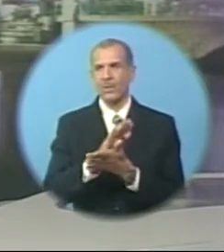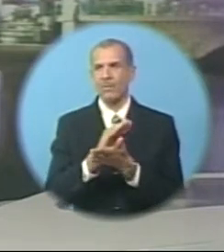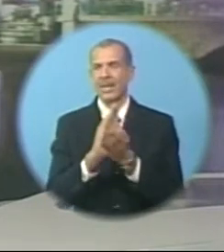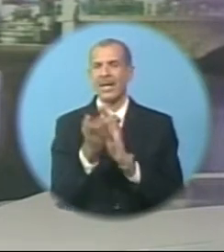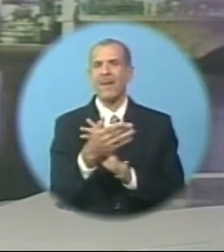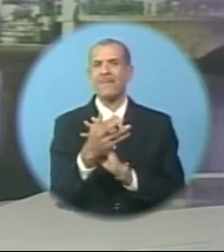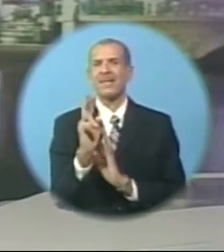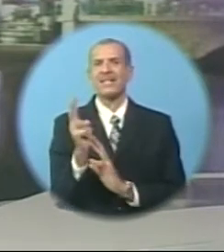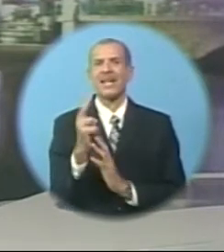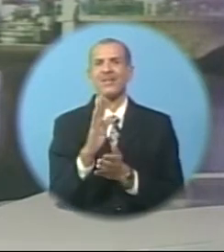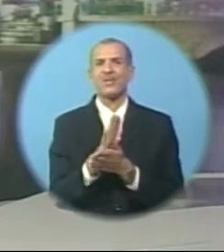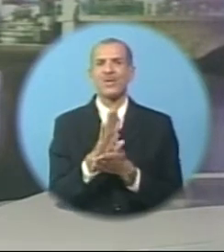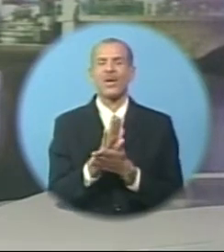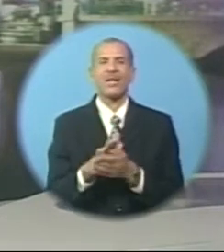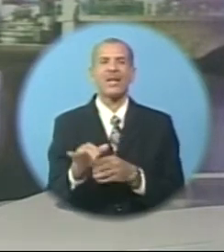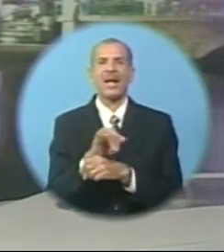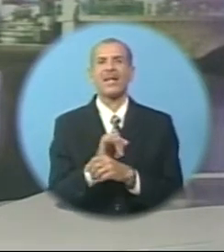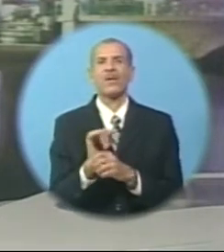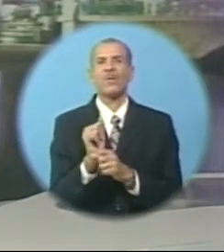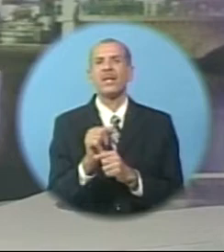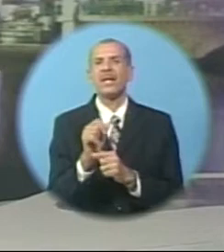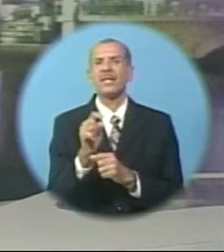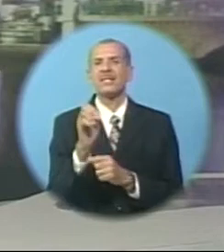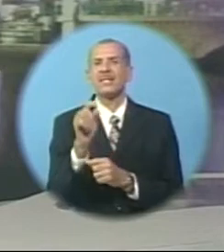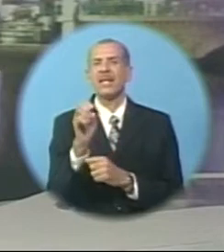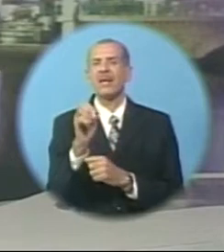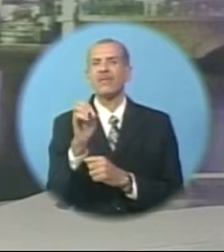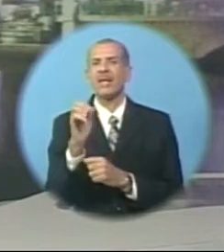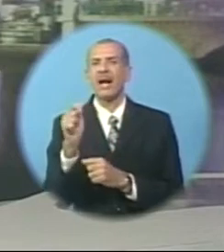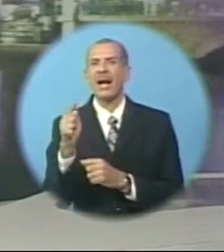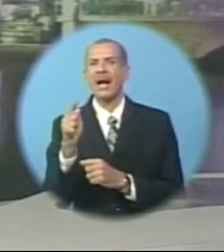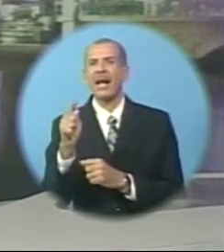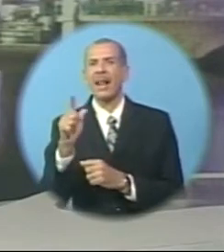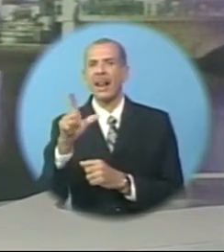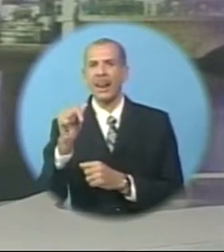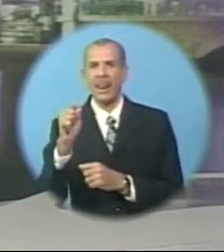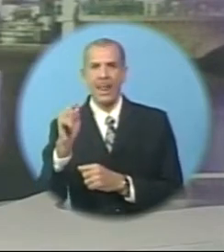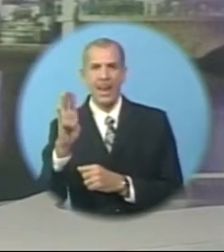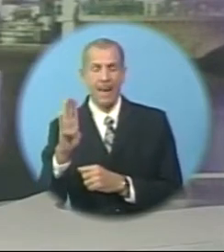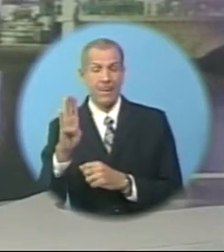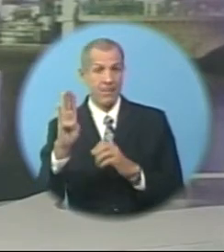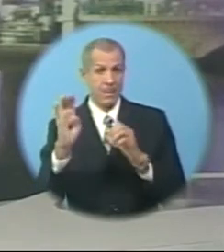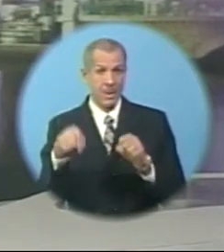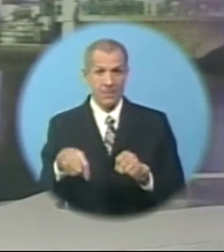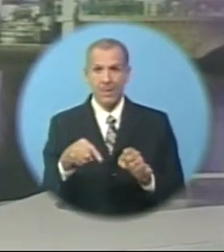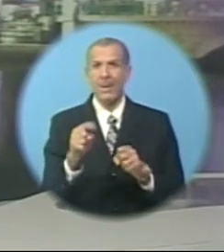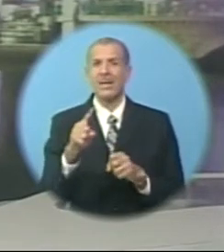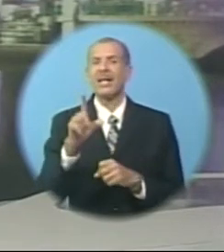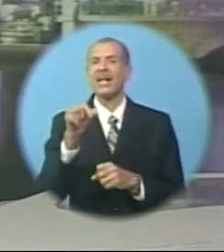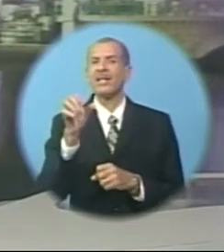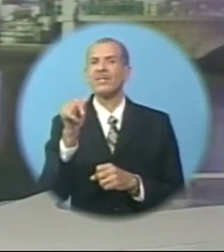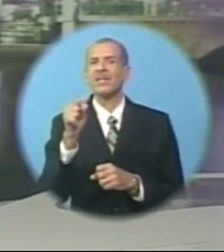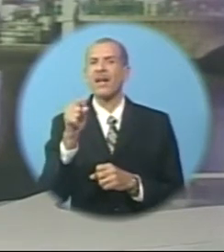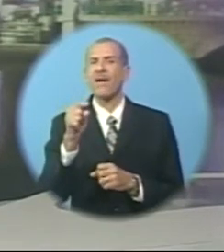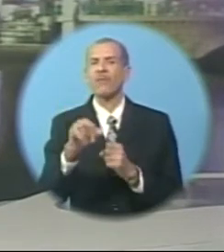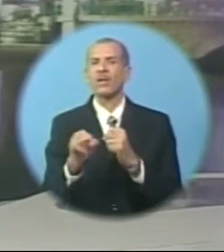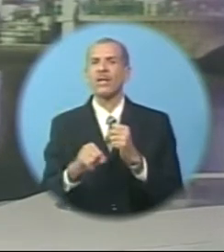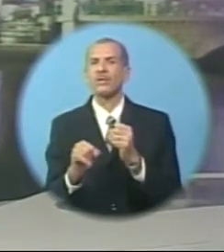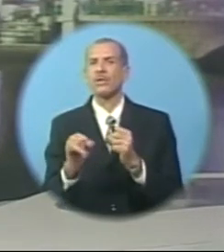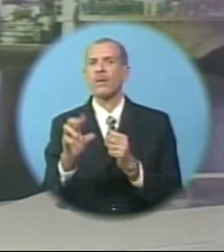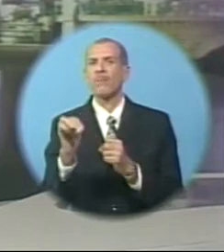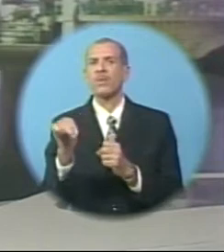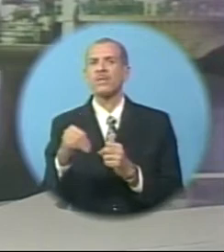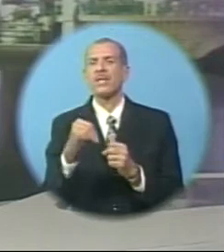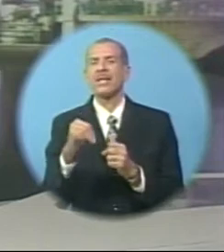second school on the island outfitted with a state-of-the-art music lab. It became possible when the Legacy Foundation Music Technology Studio Lab